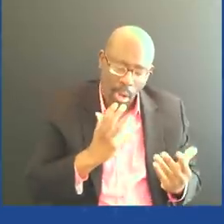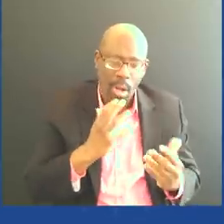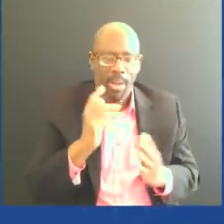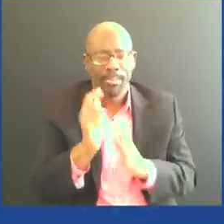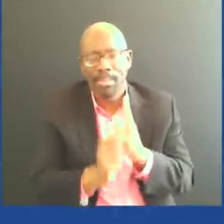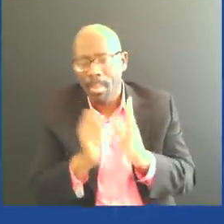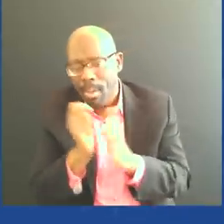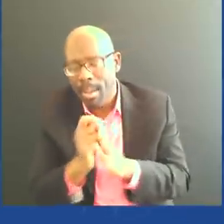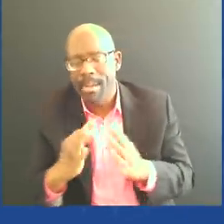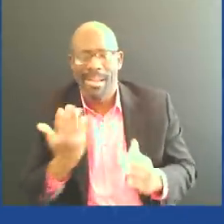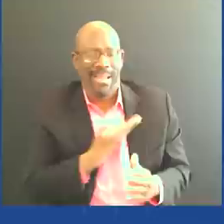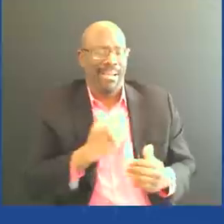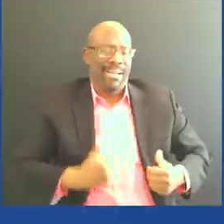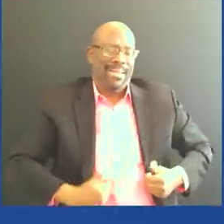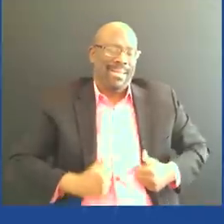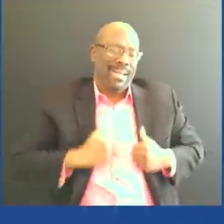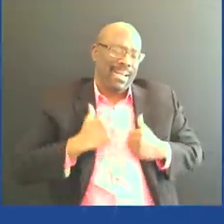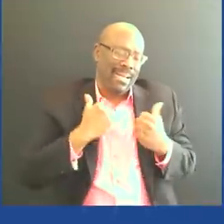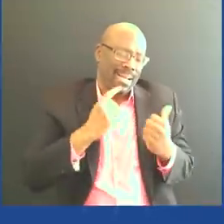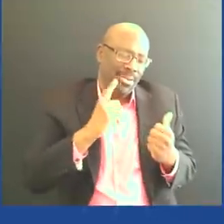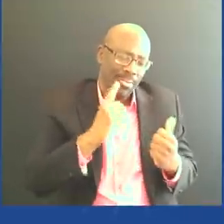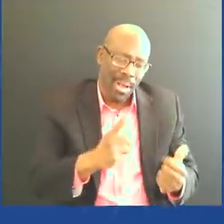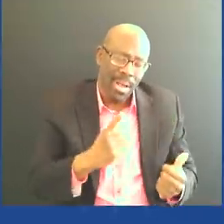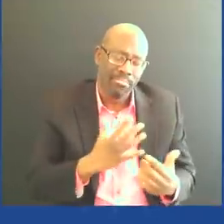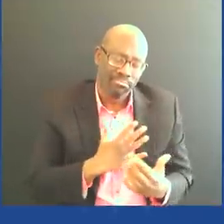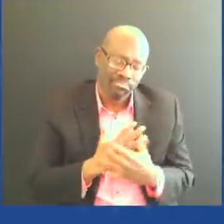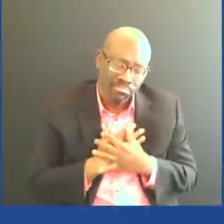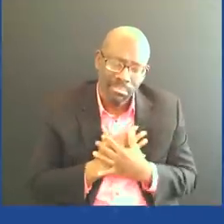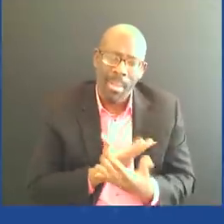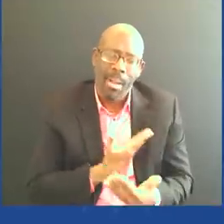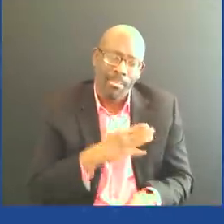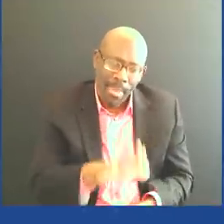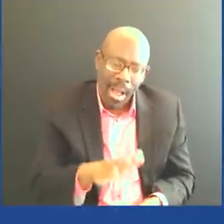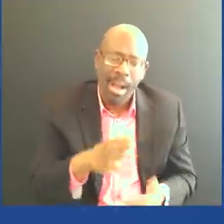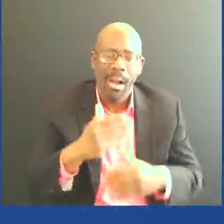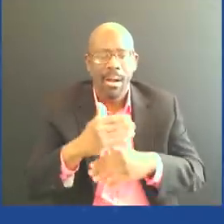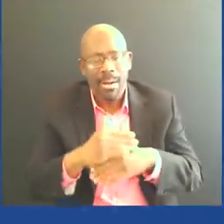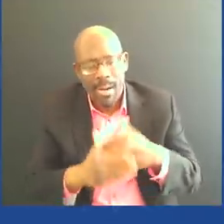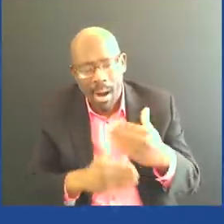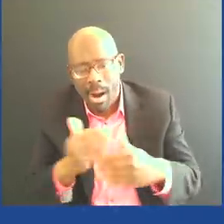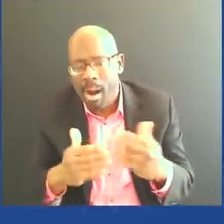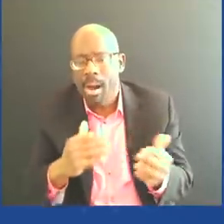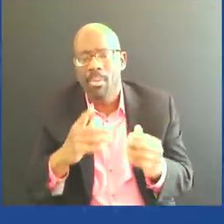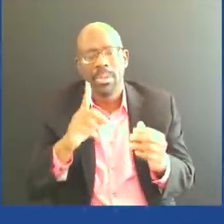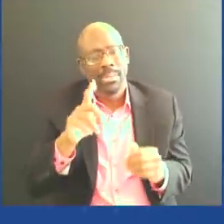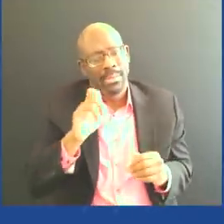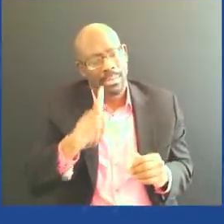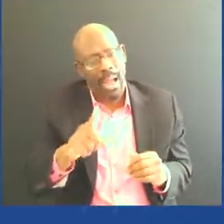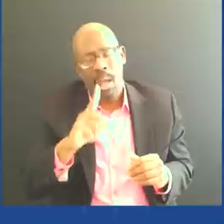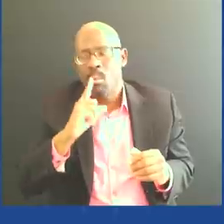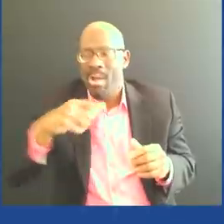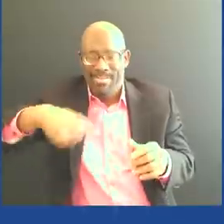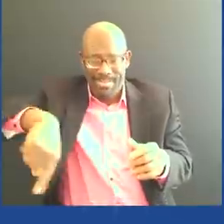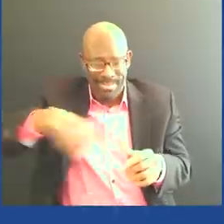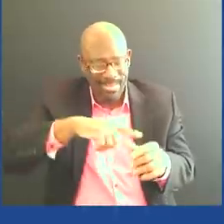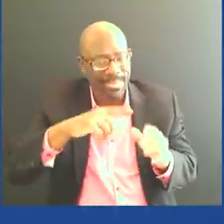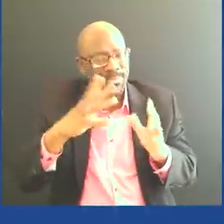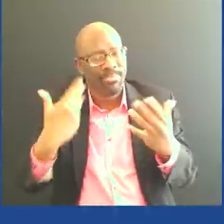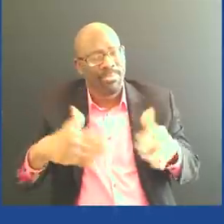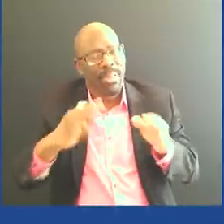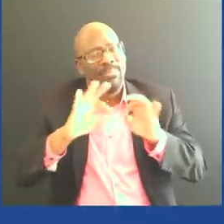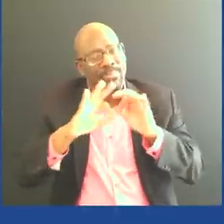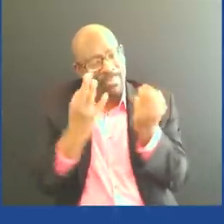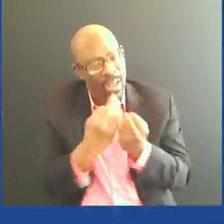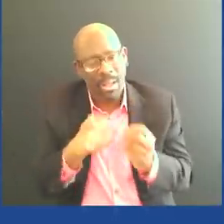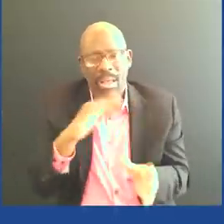return. Delaware is family. I'll never forget the pride I felt when I stood at